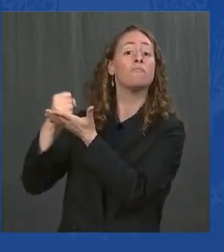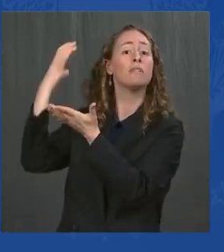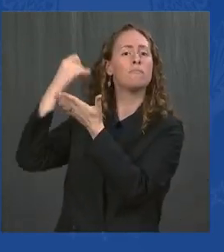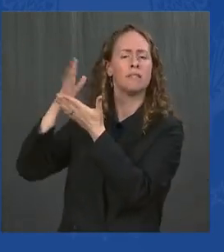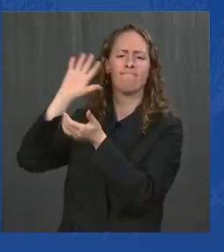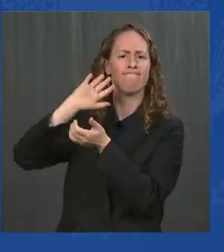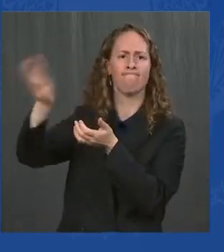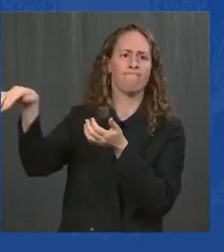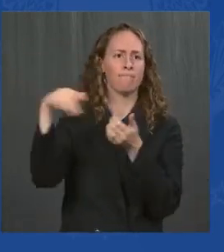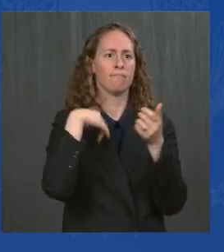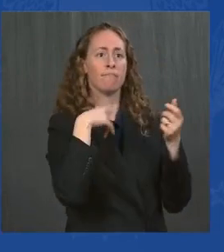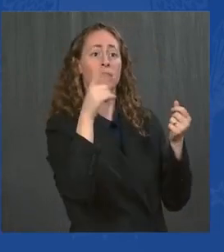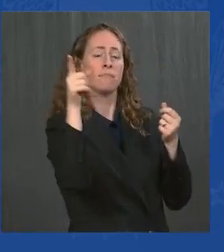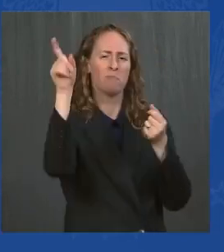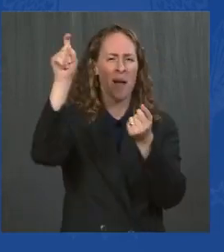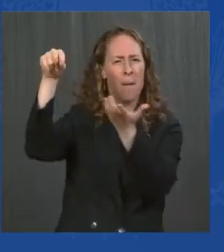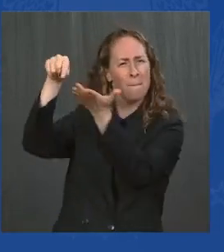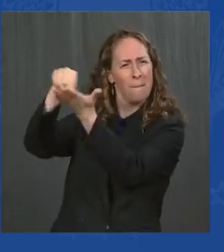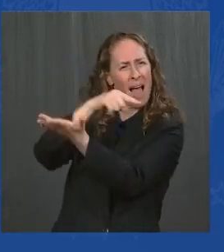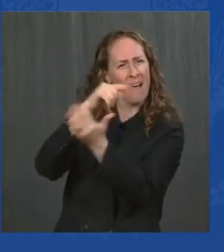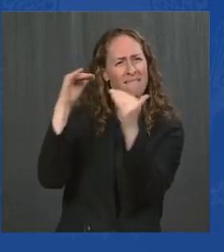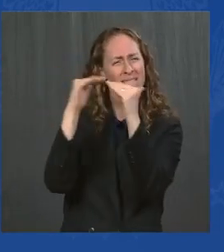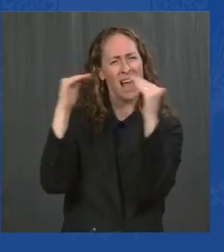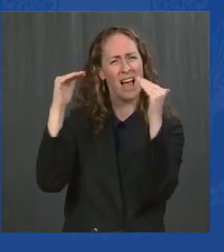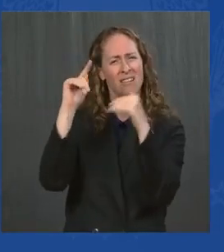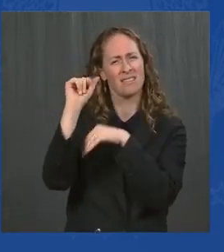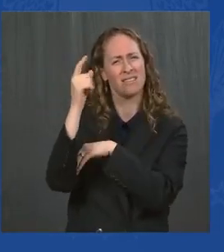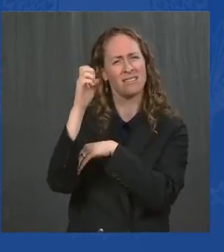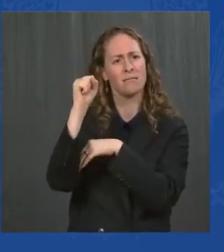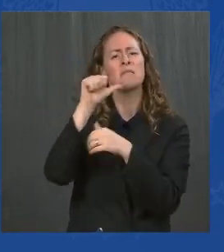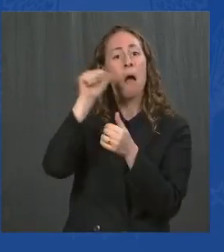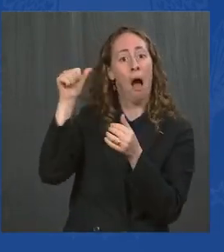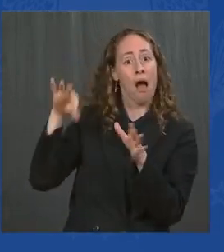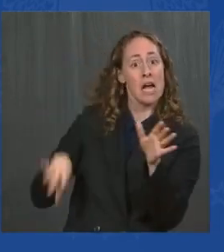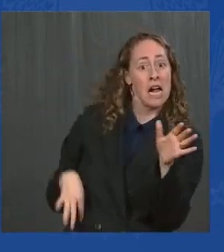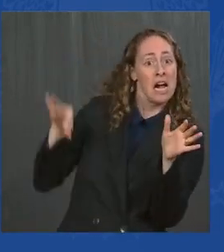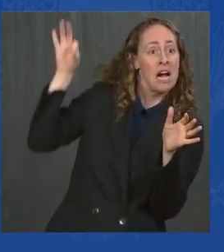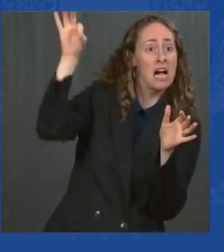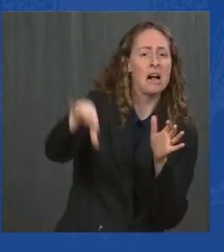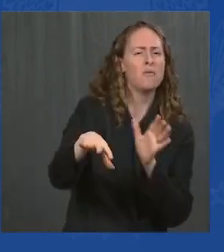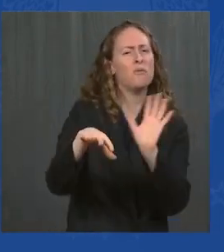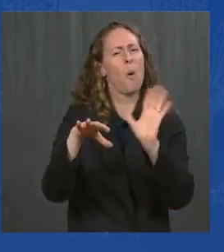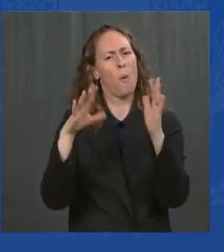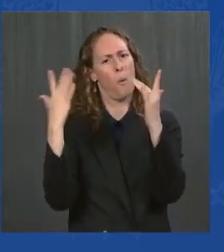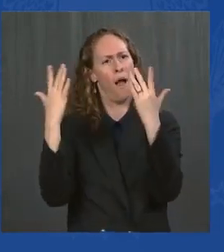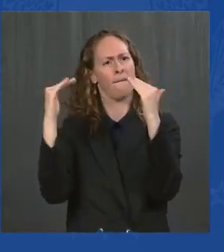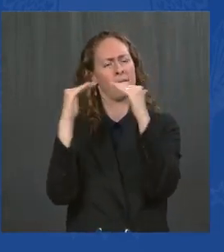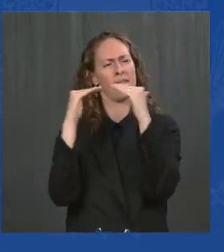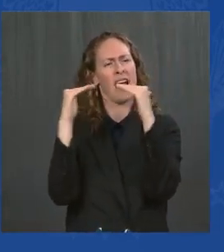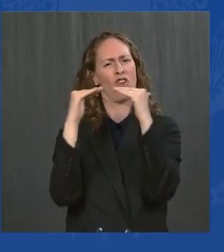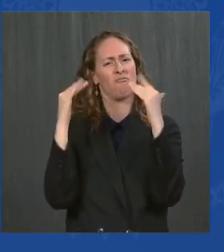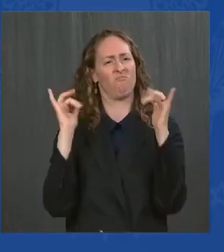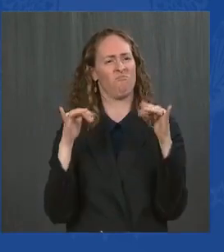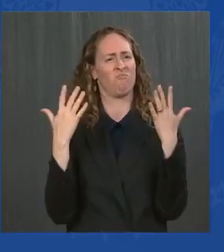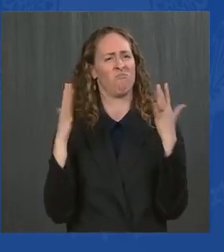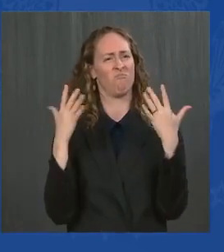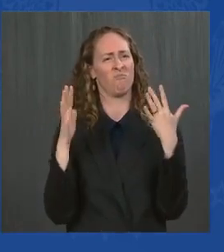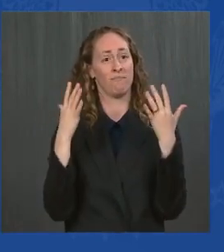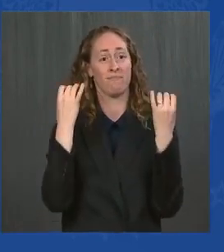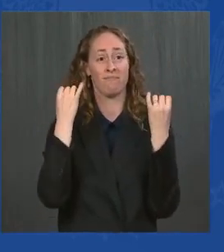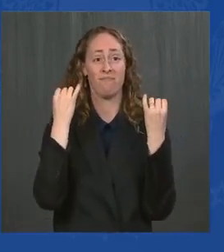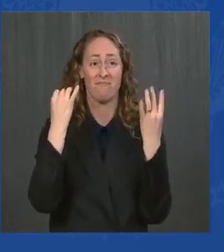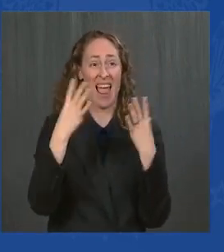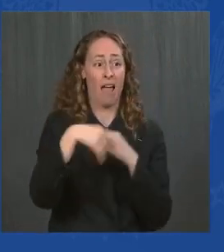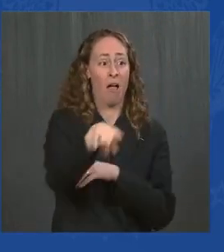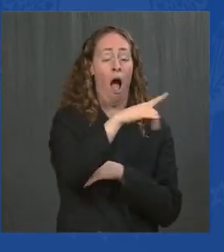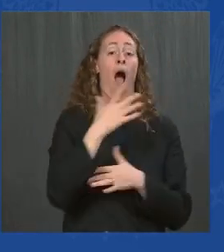their fair share, it's going to put millions of people, according to all the estimates, millions of people to work in jobs that are going to help them